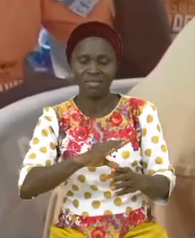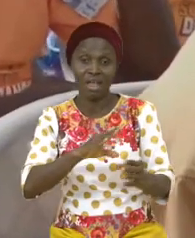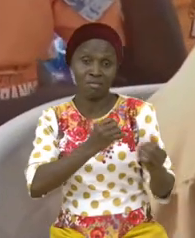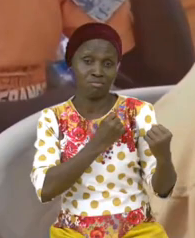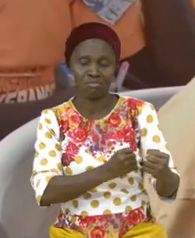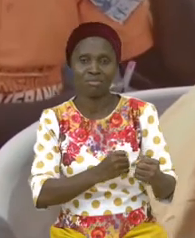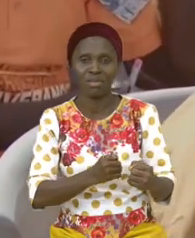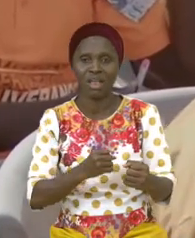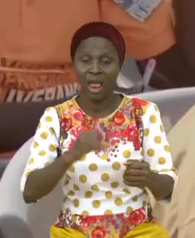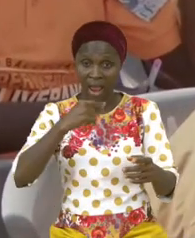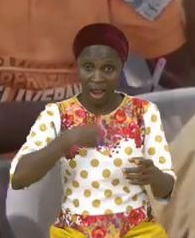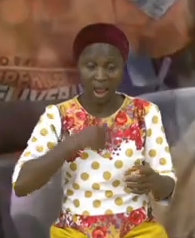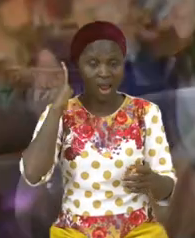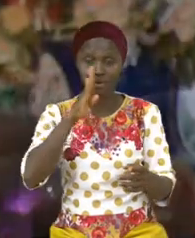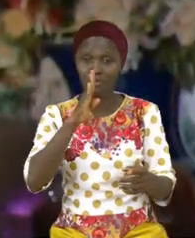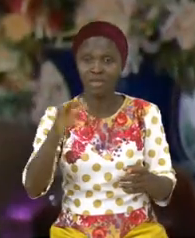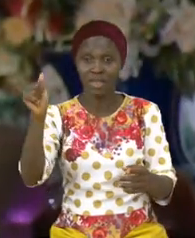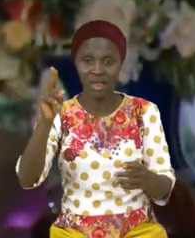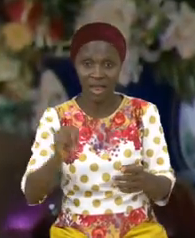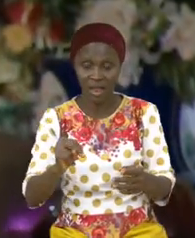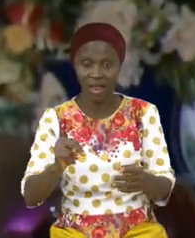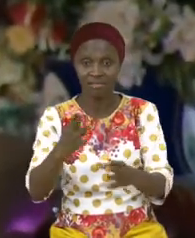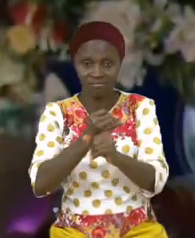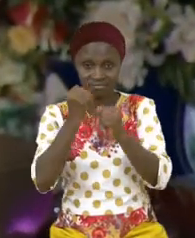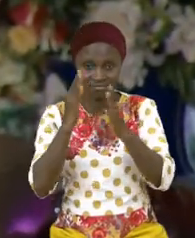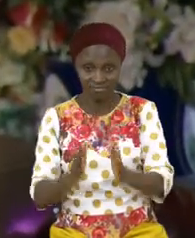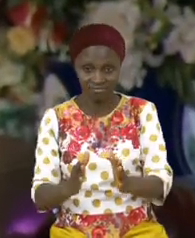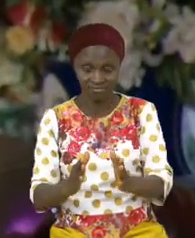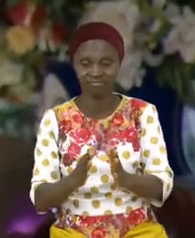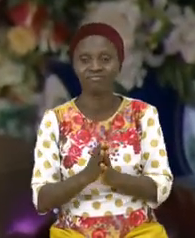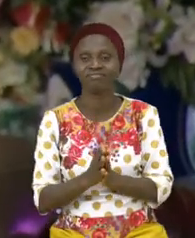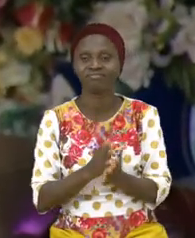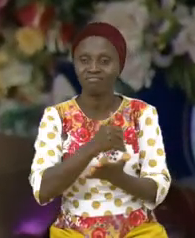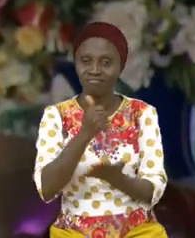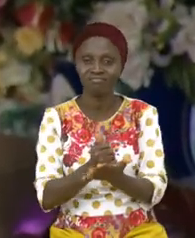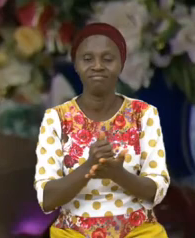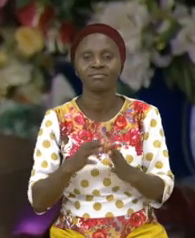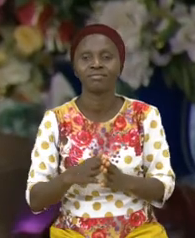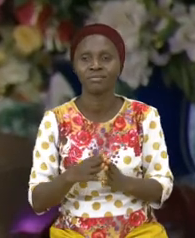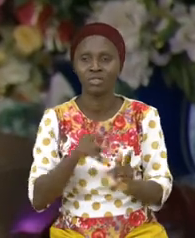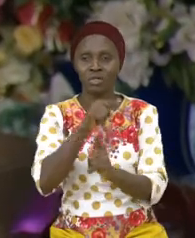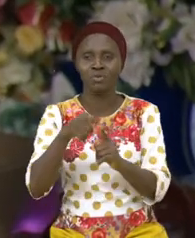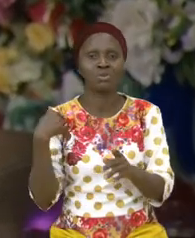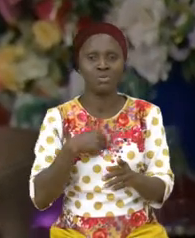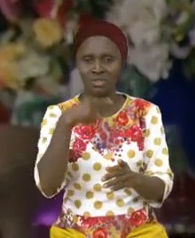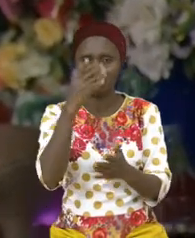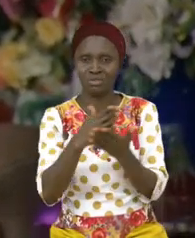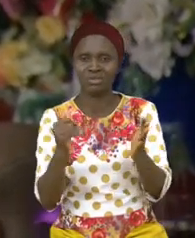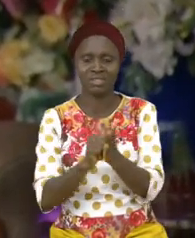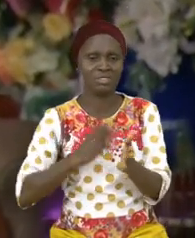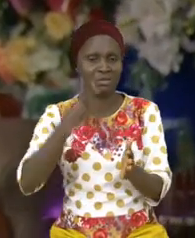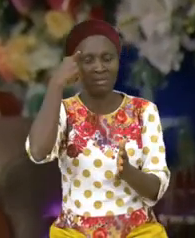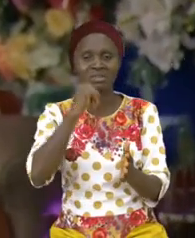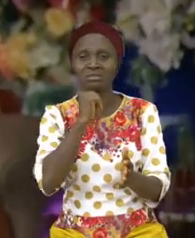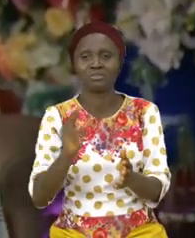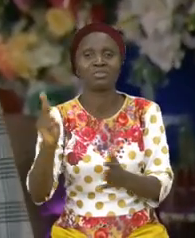Why did I tell you to repeat that? Sometimes when we say something that our mind is not used to, we're